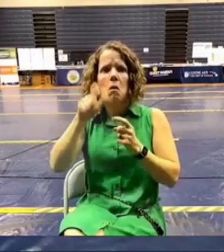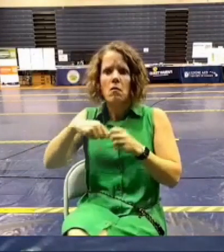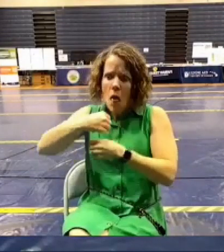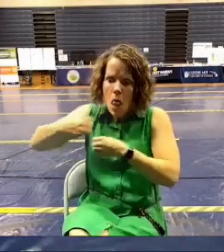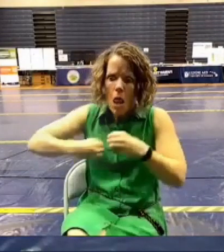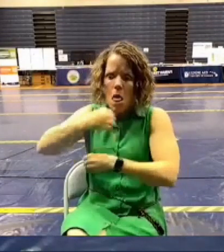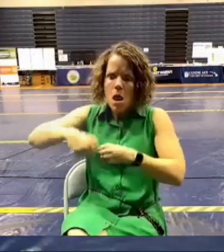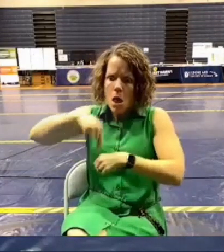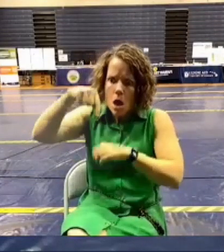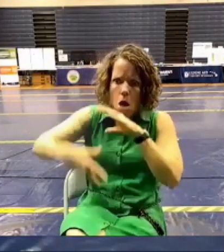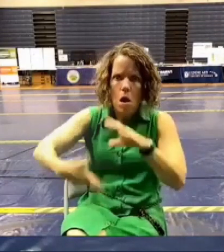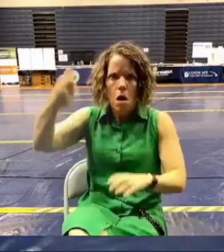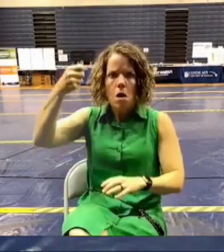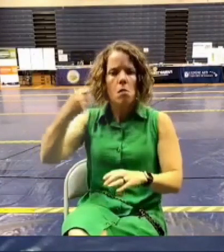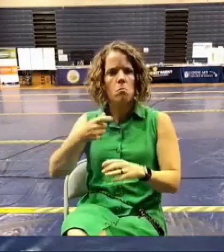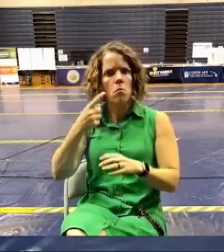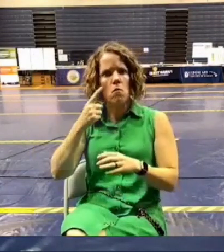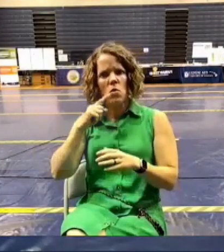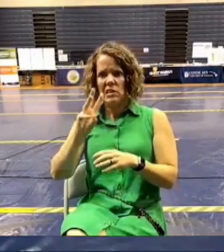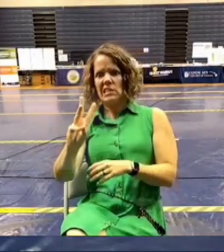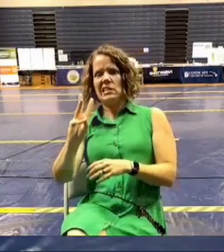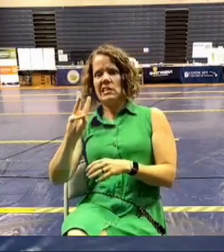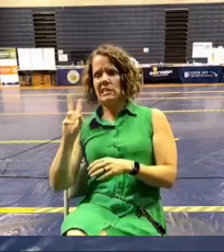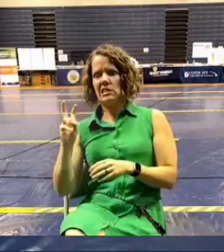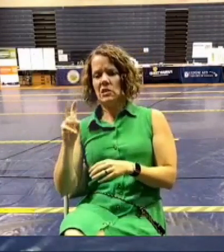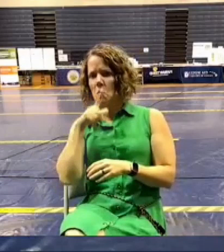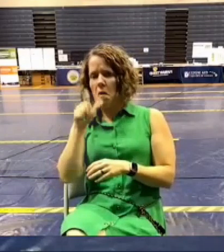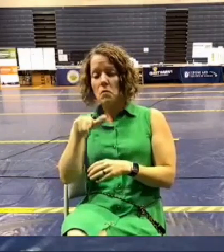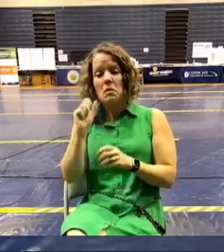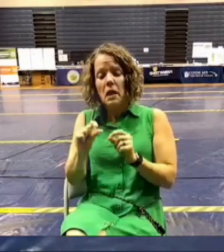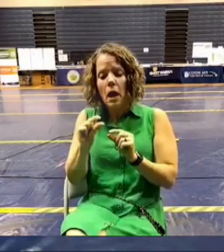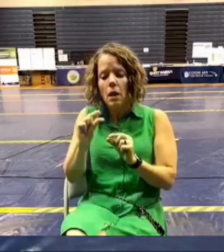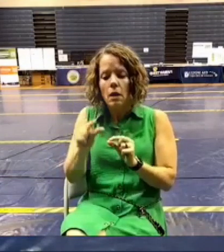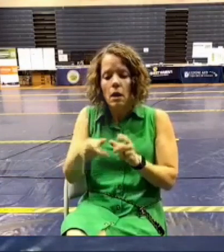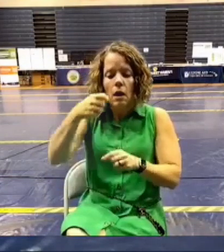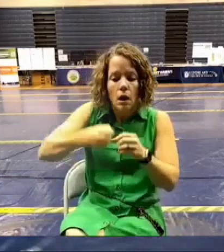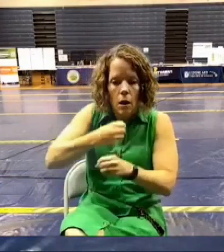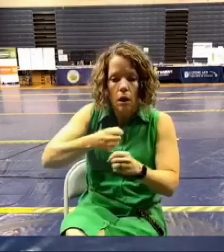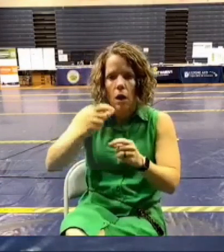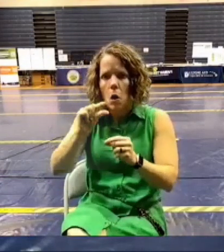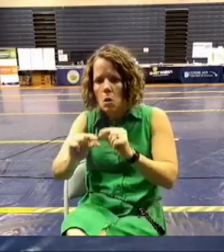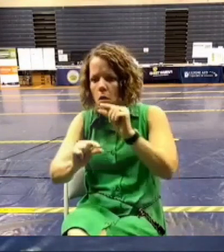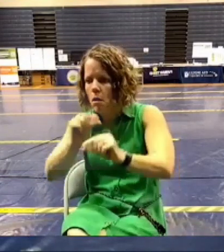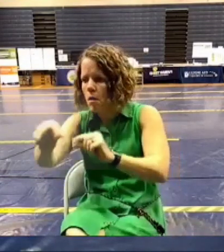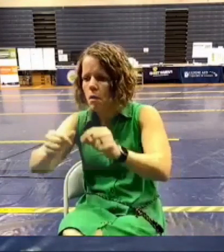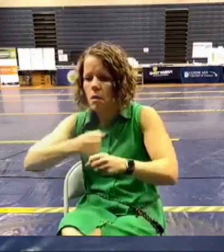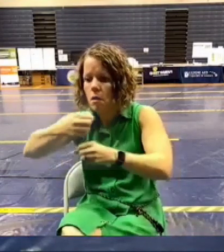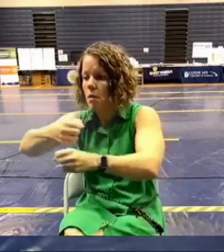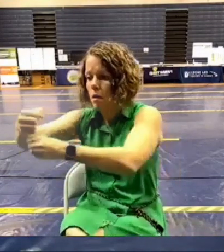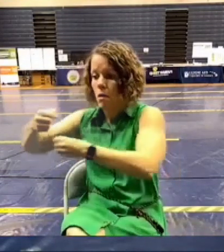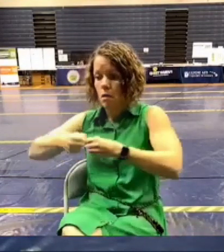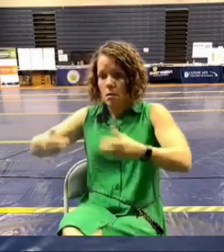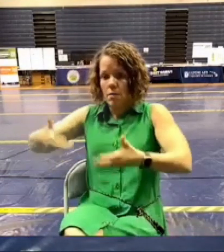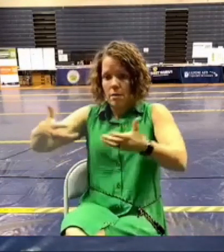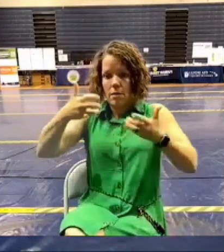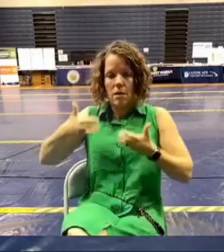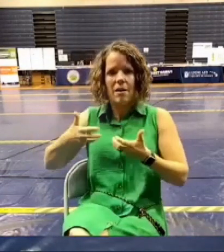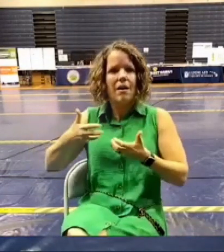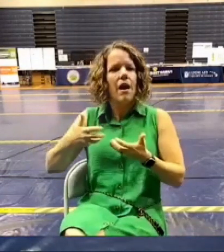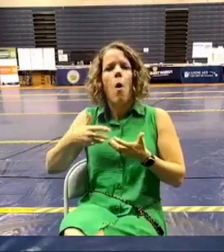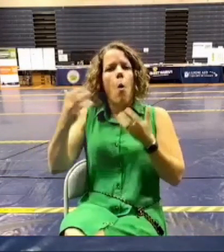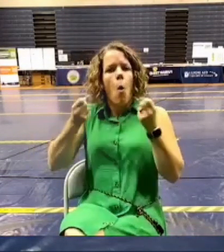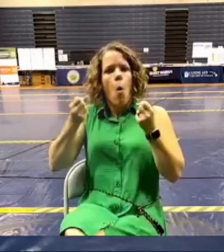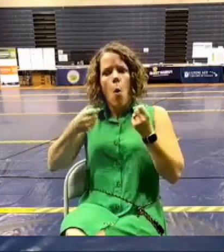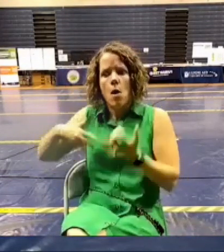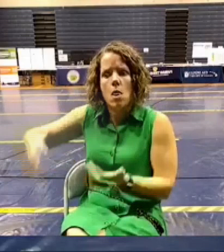demo, but do a core sample to test the ground before we actually do the removal, so